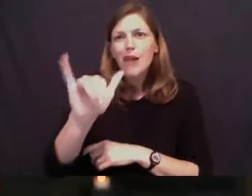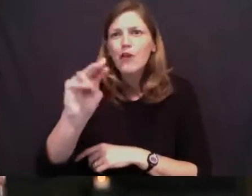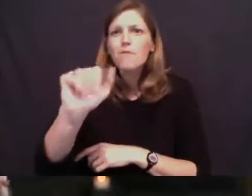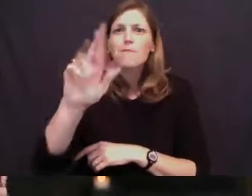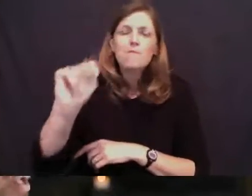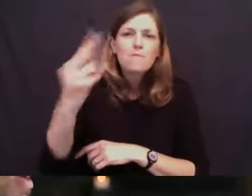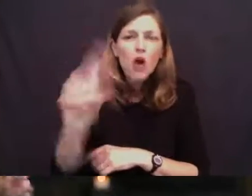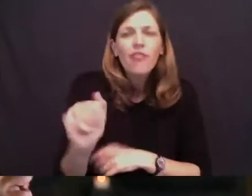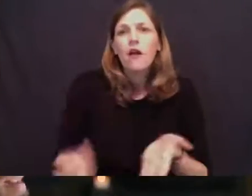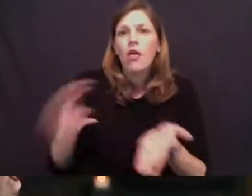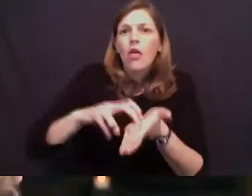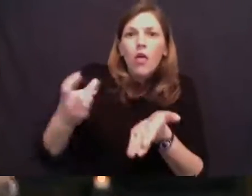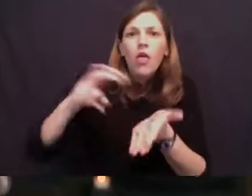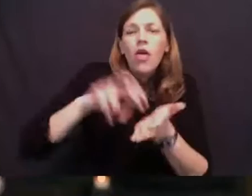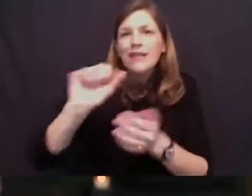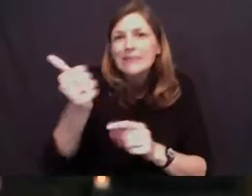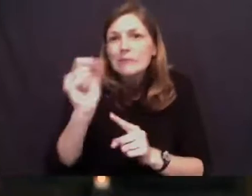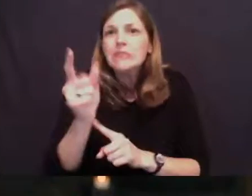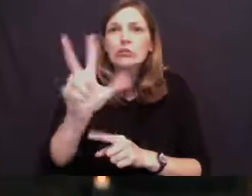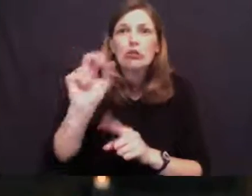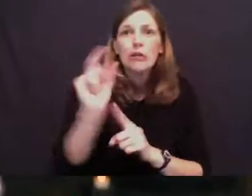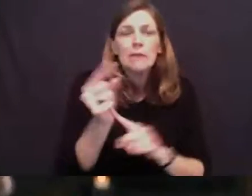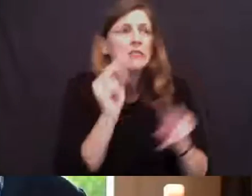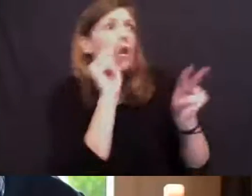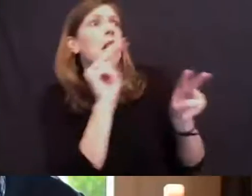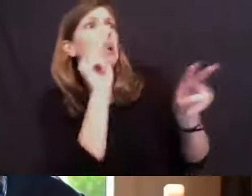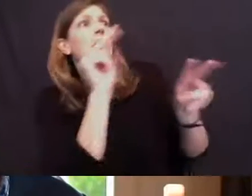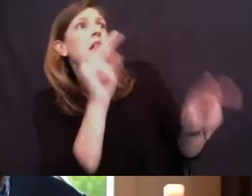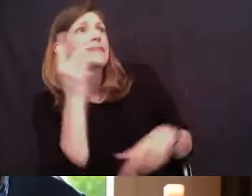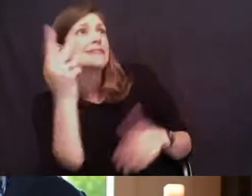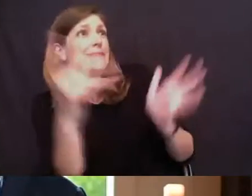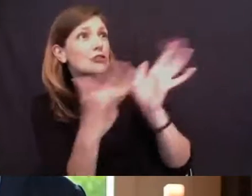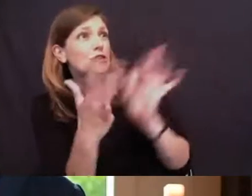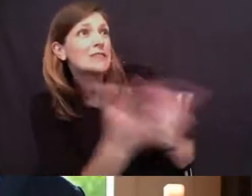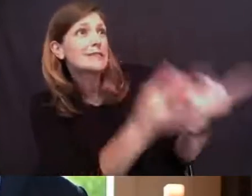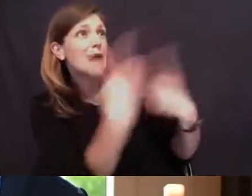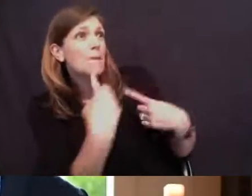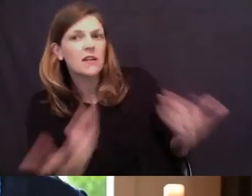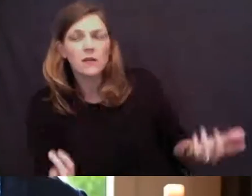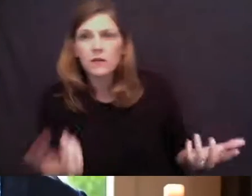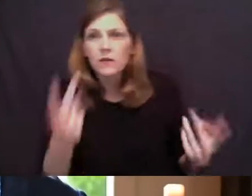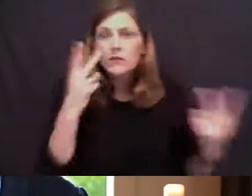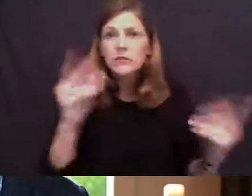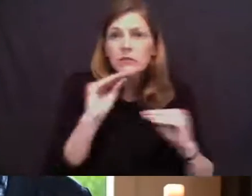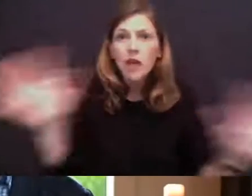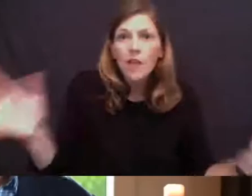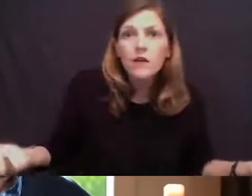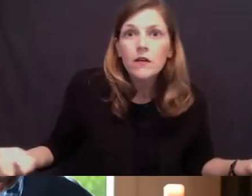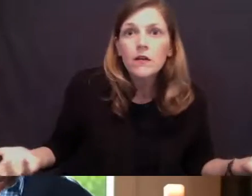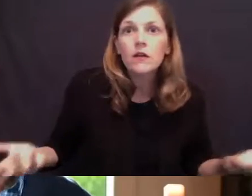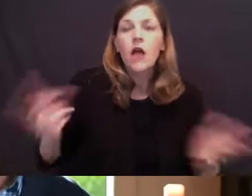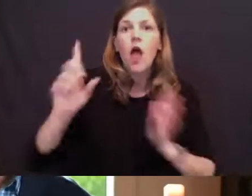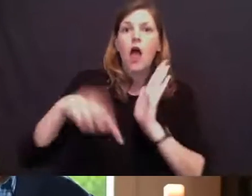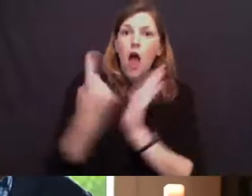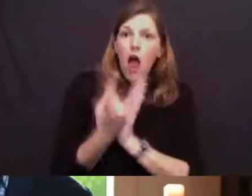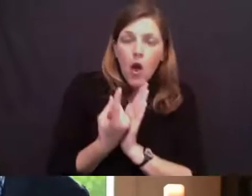like, probably 10, 30 minutes, looking out the door, looking over the hill to see if Jesus is coming, but they're not seeing anything. Thing. And hours